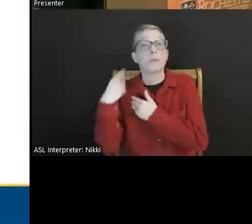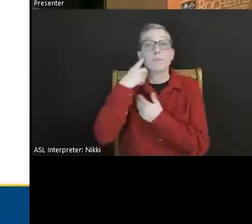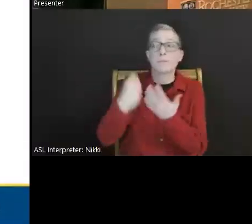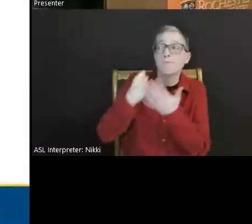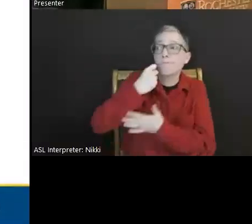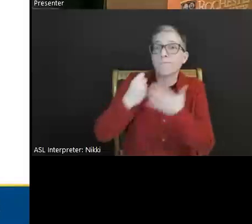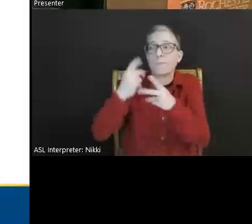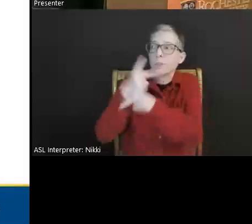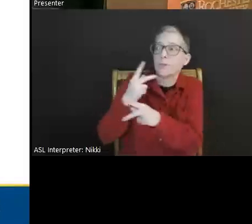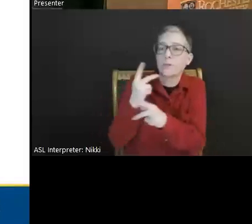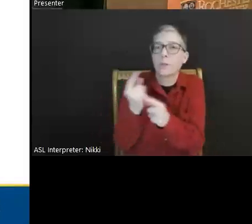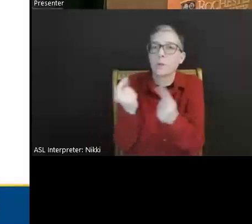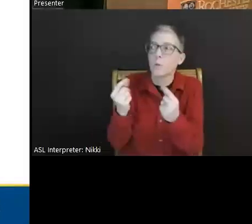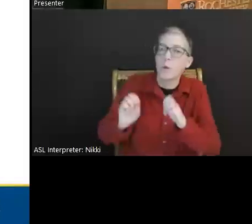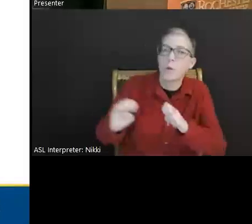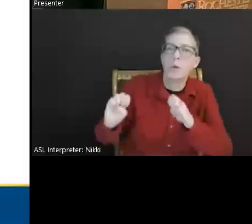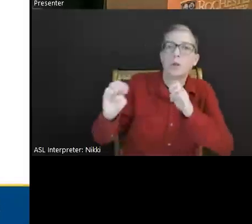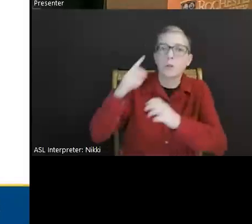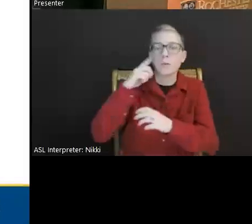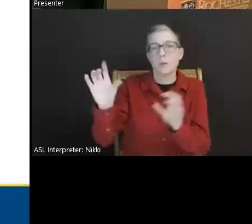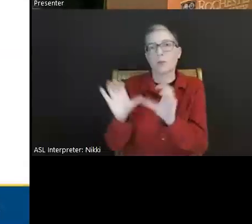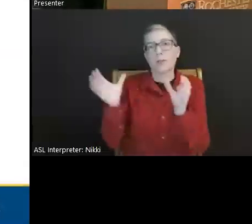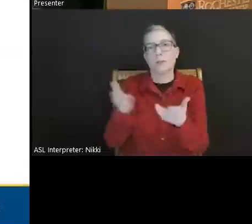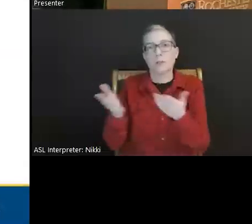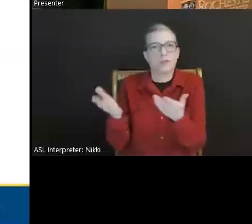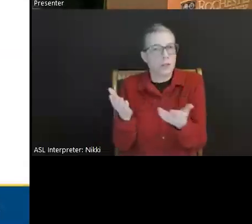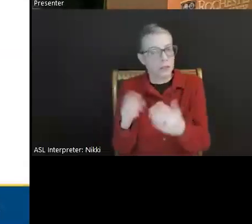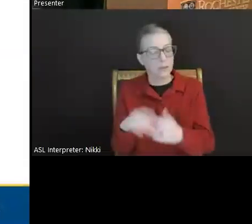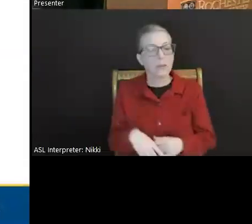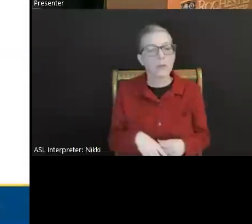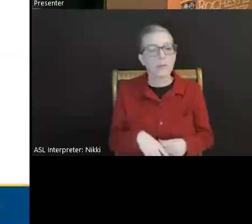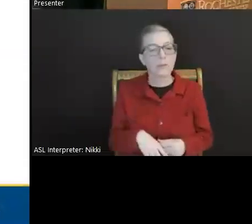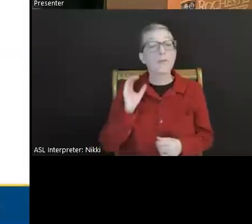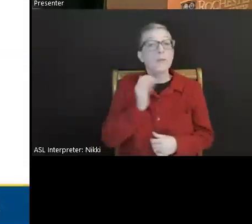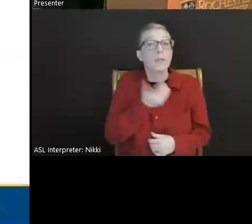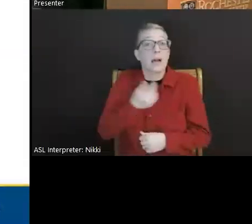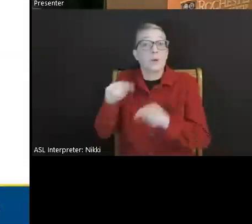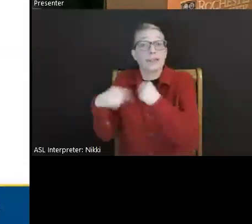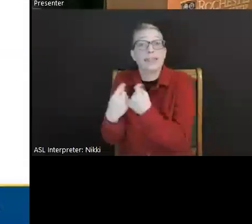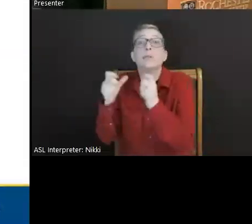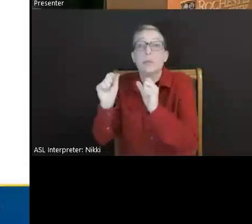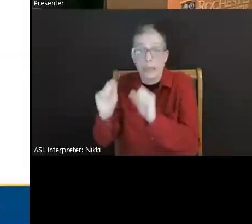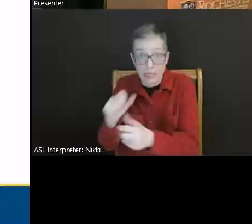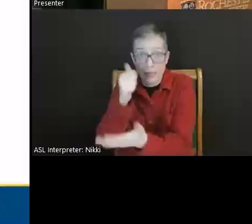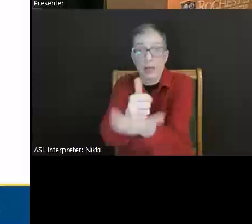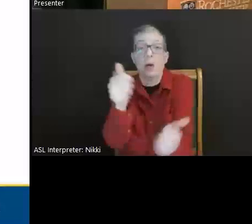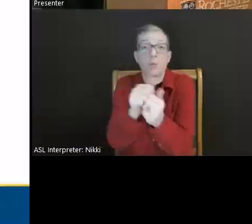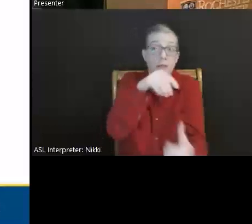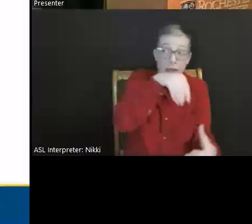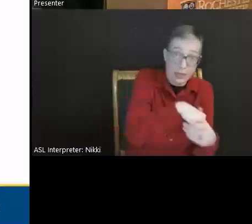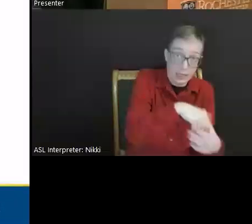and coordinating crisis services for our patients. Our crisis team can facilitate in-clinic services, but they also